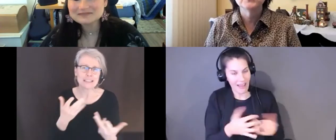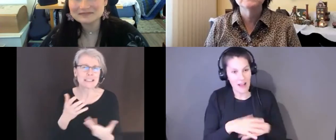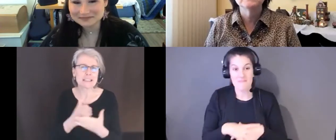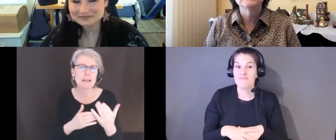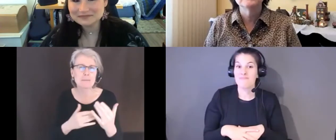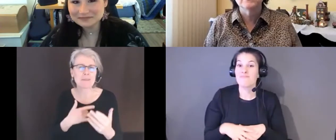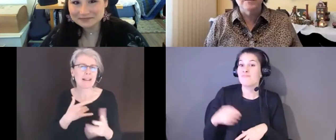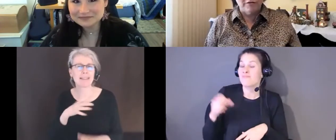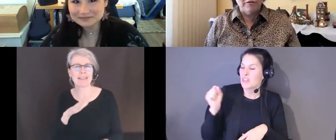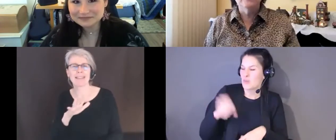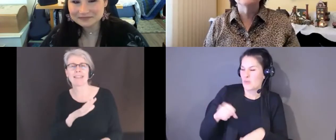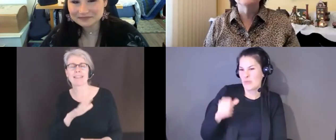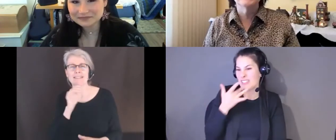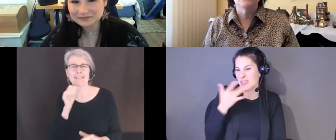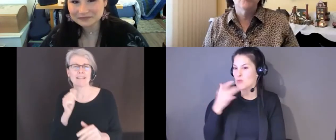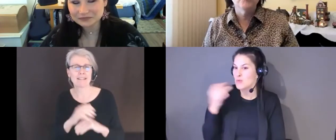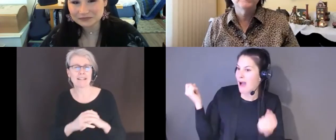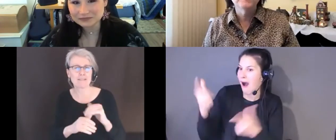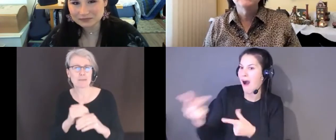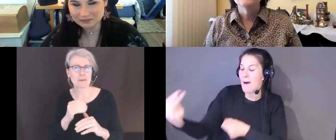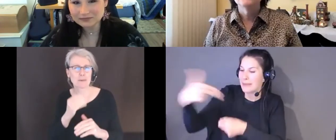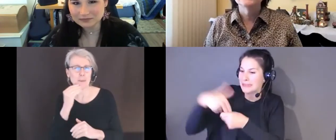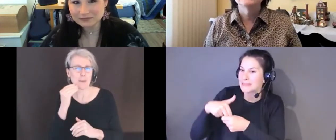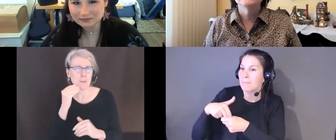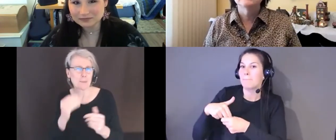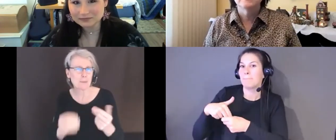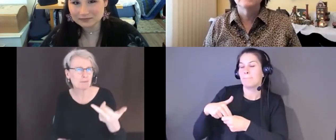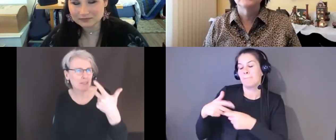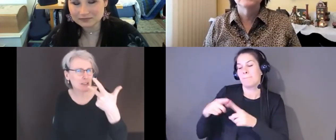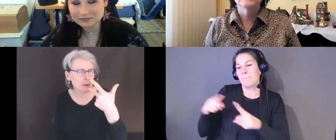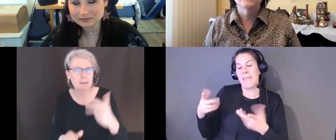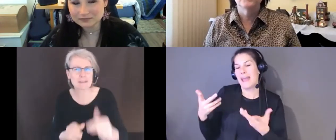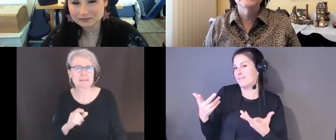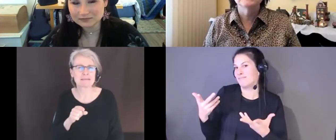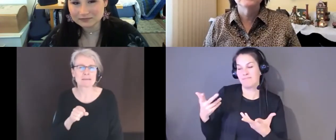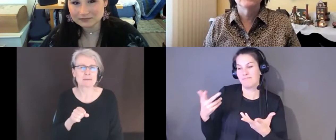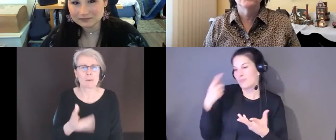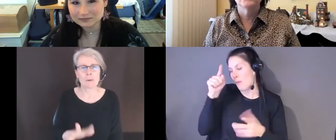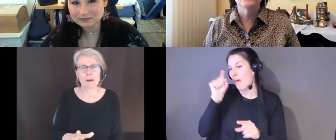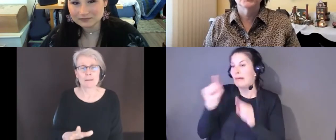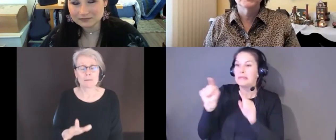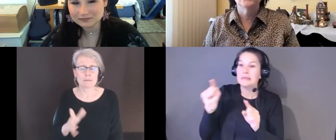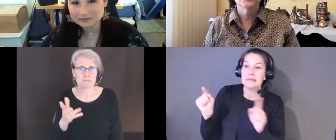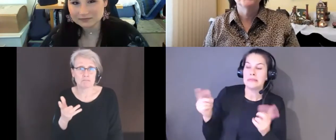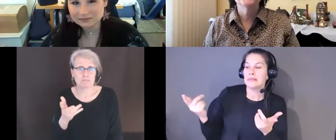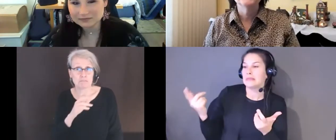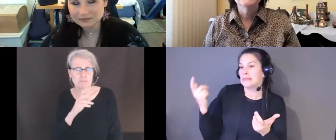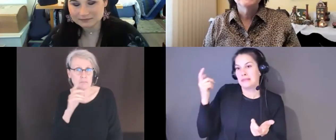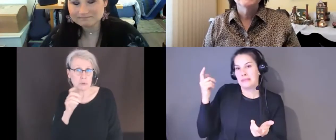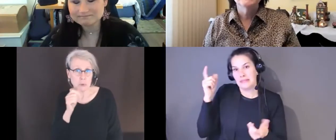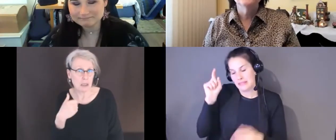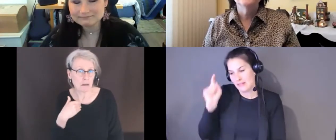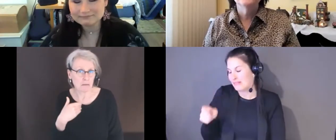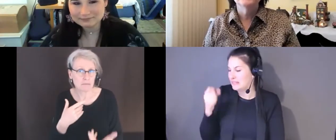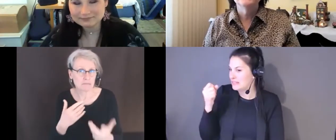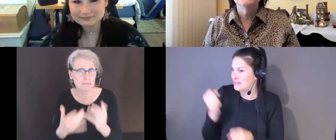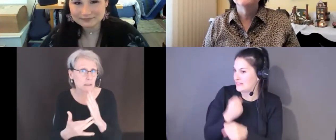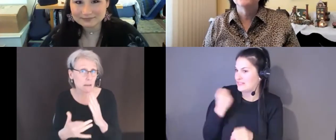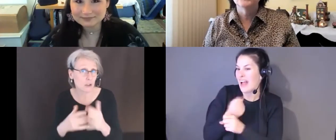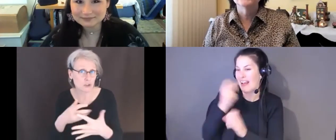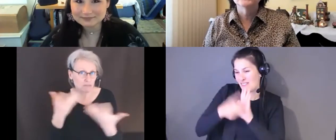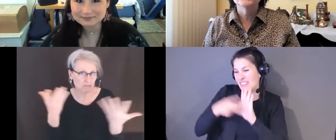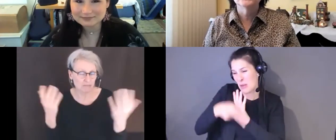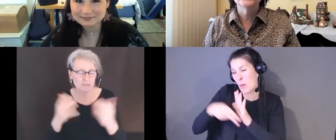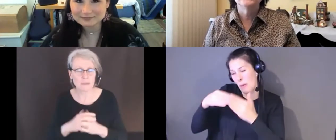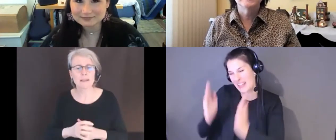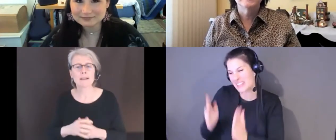them doing the videos at home wasn't always workable. The